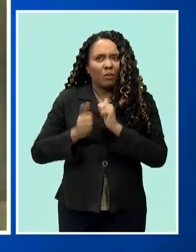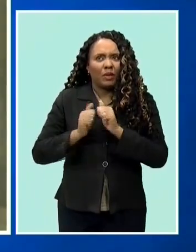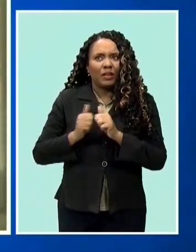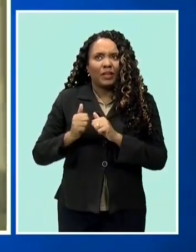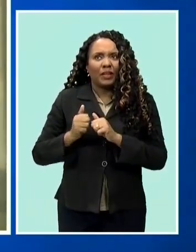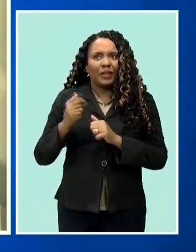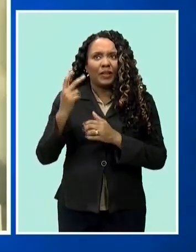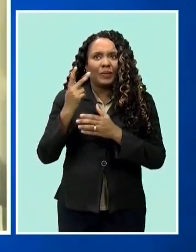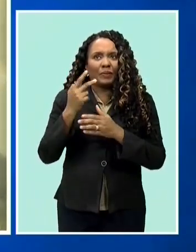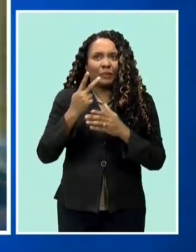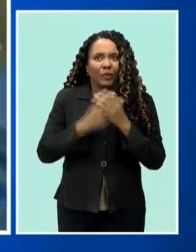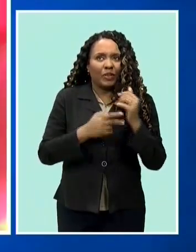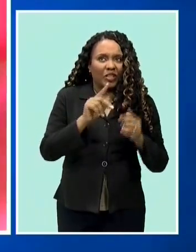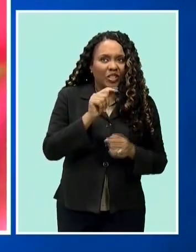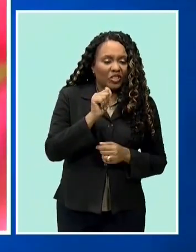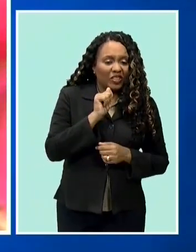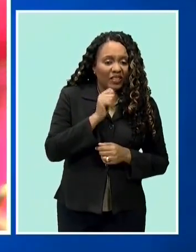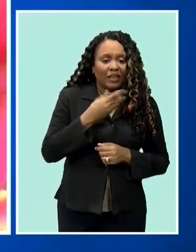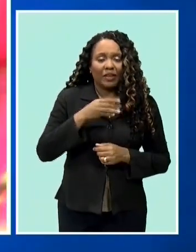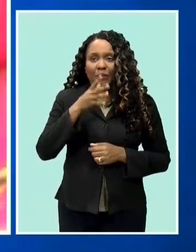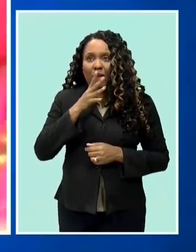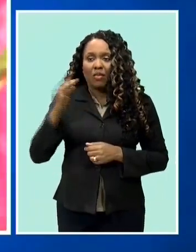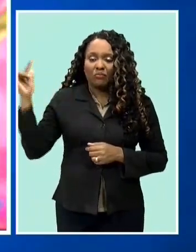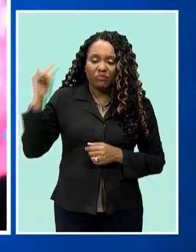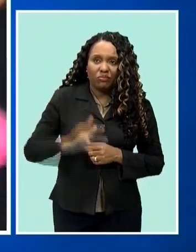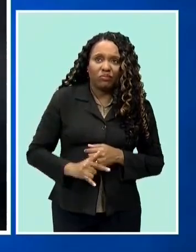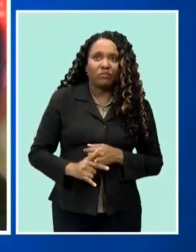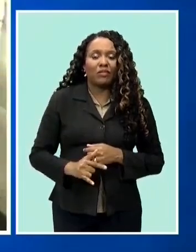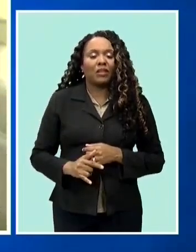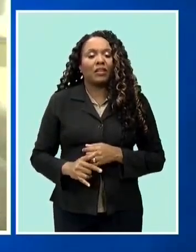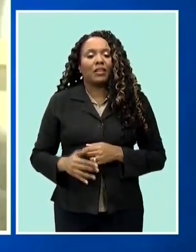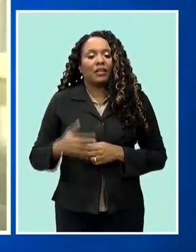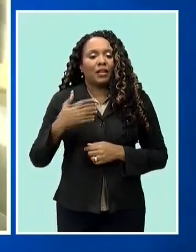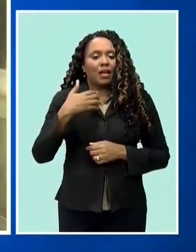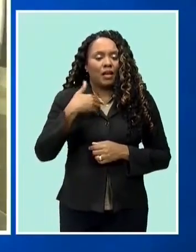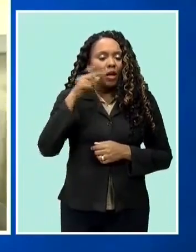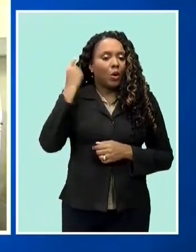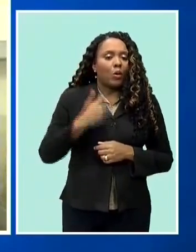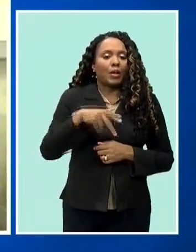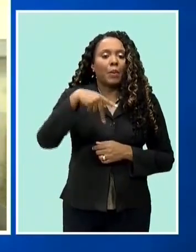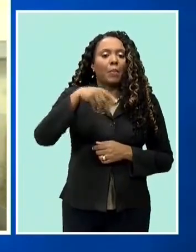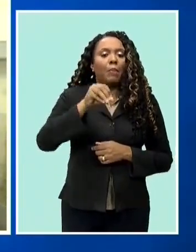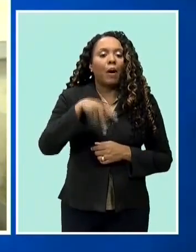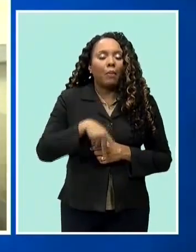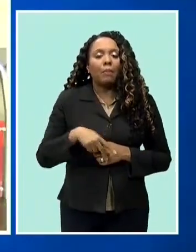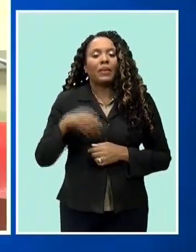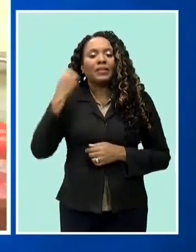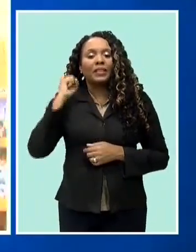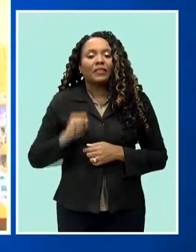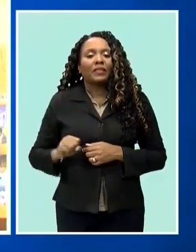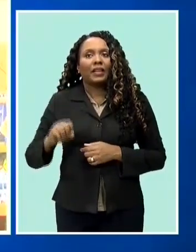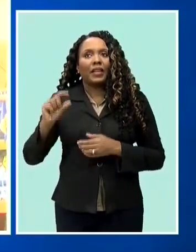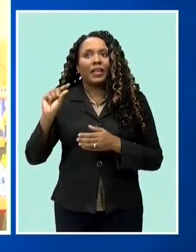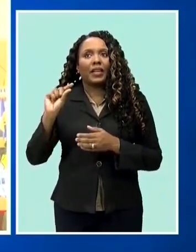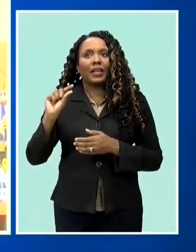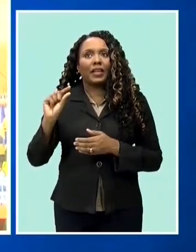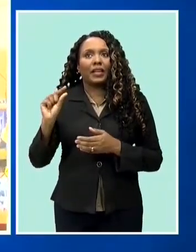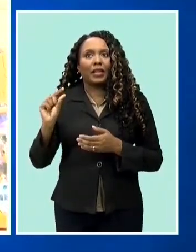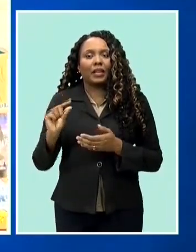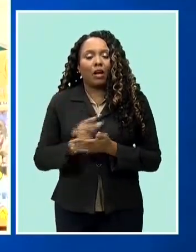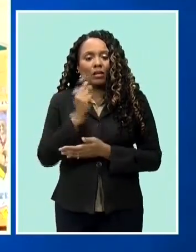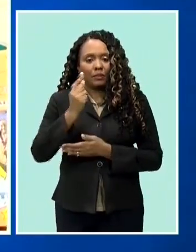a fantastic welcome home. Trinity's gold came in pop, while she was awarded silver in gospel and original works. My godmother,